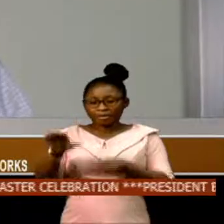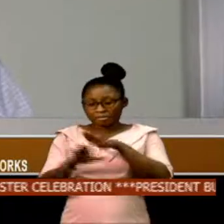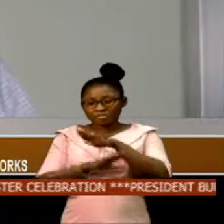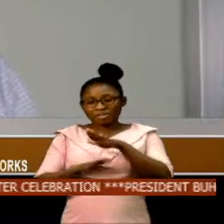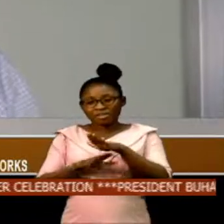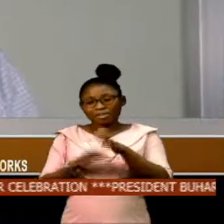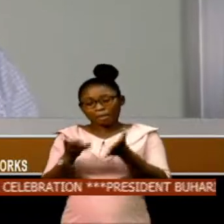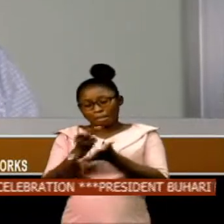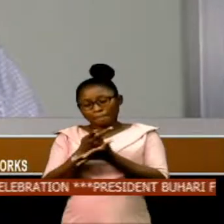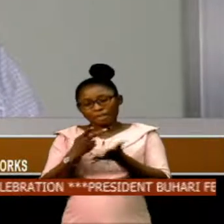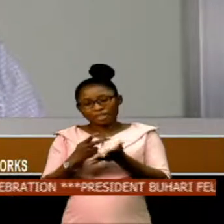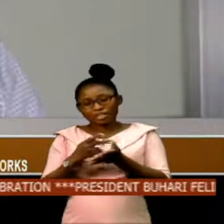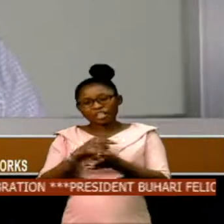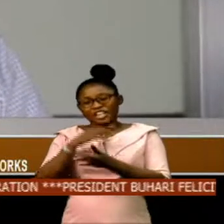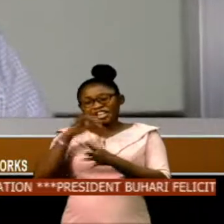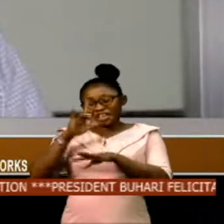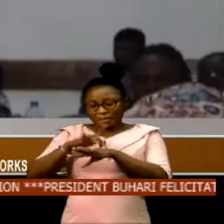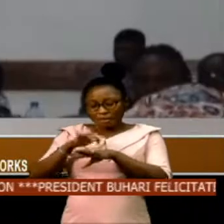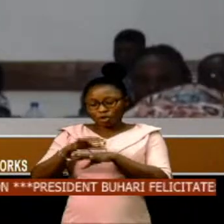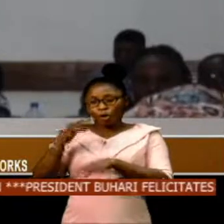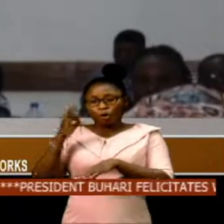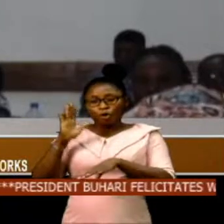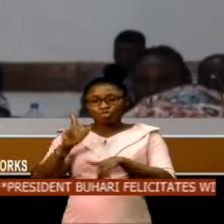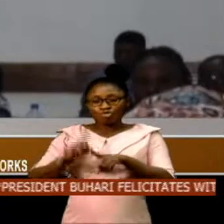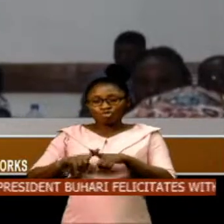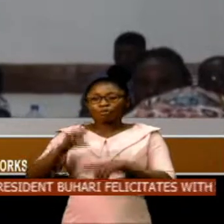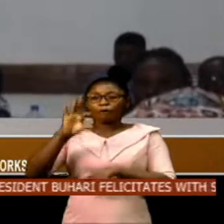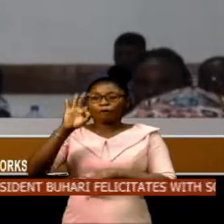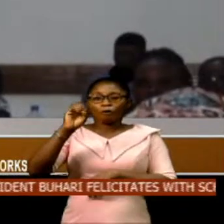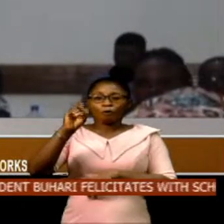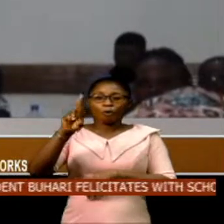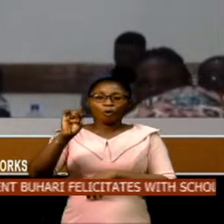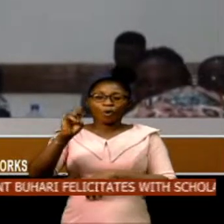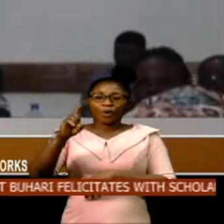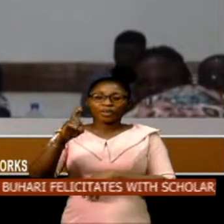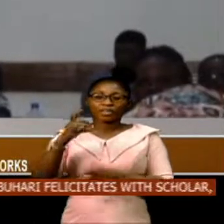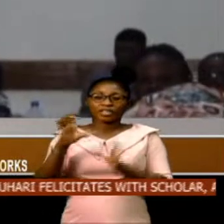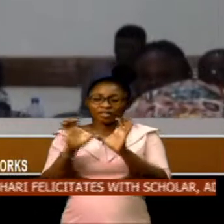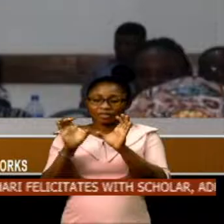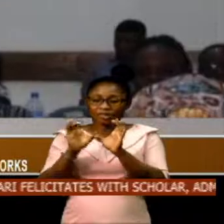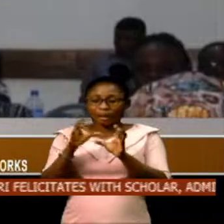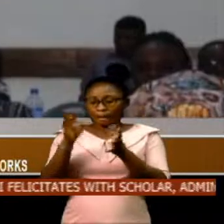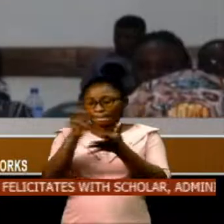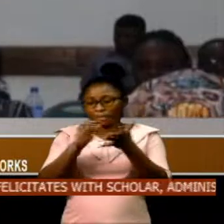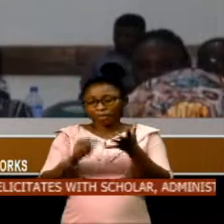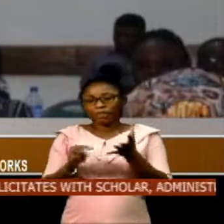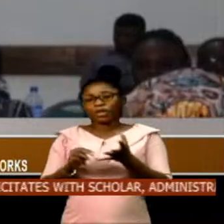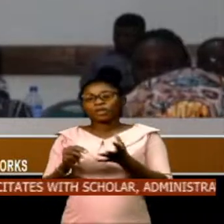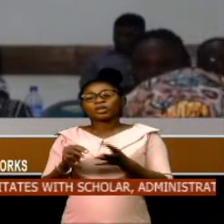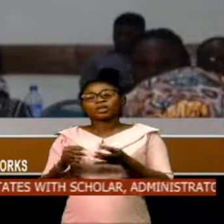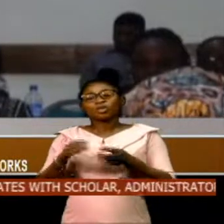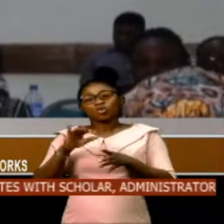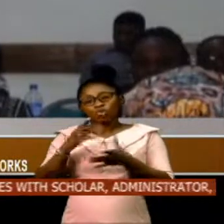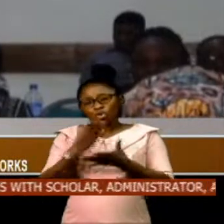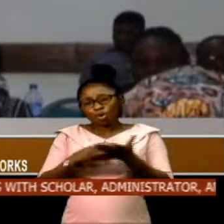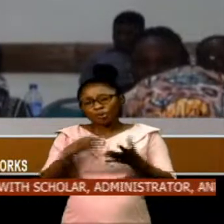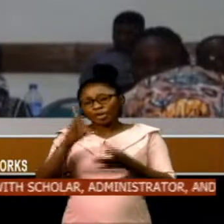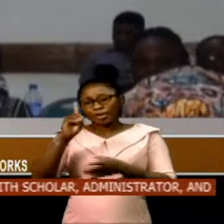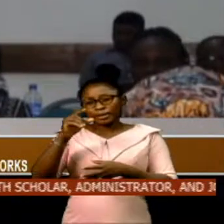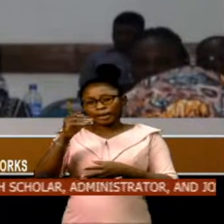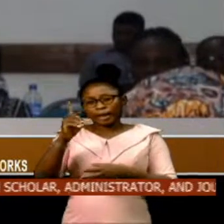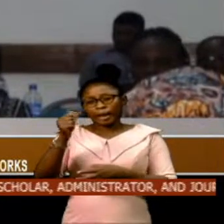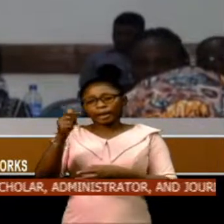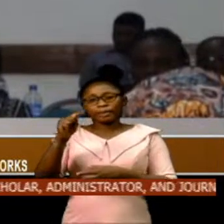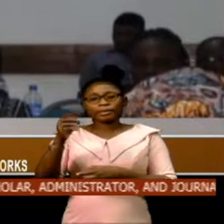basics, components, implication to forest stratification and mapping processes, carbon offsetting,